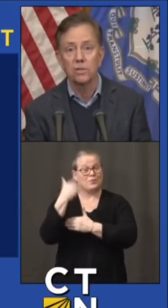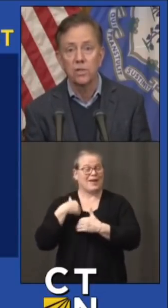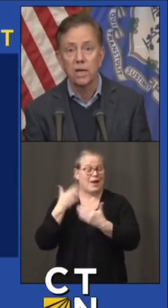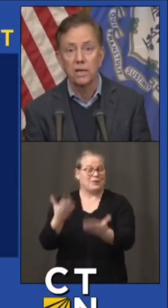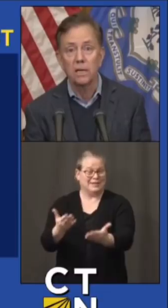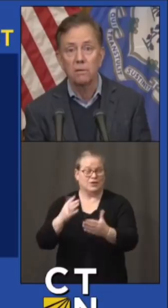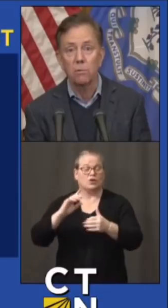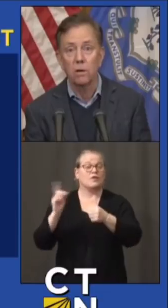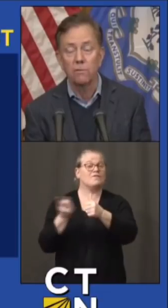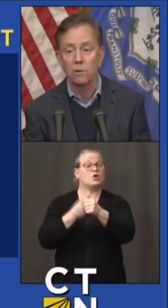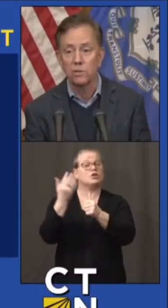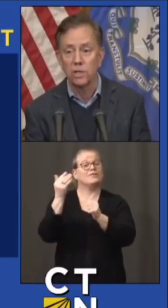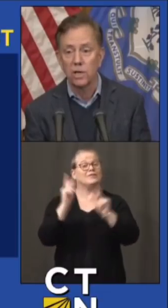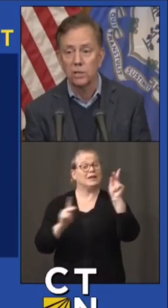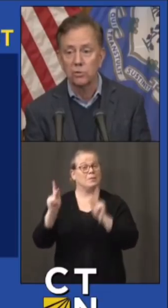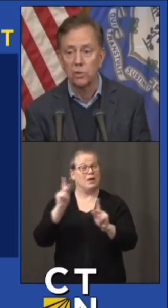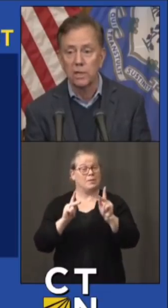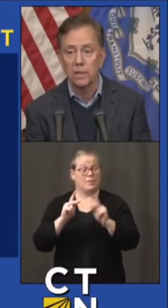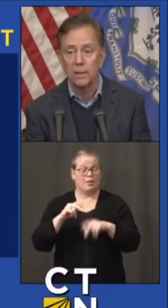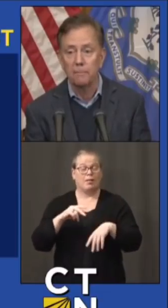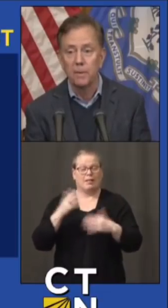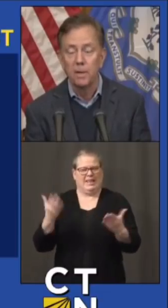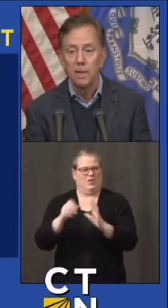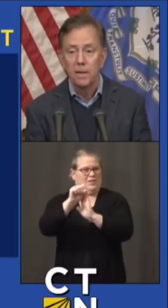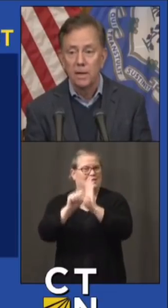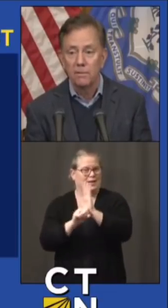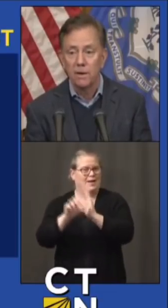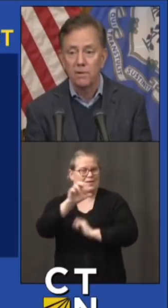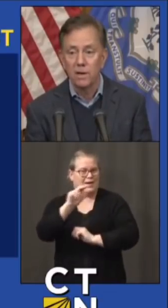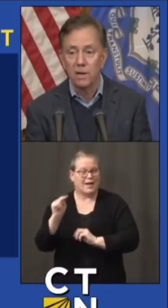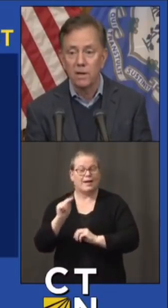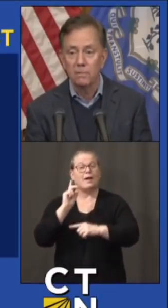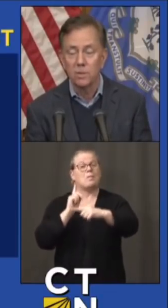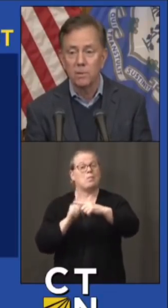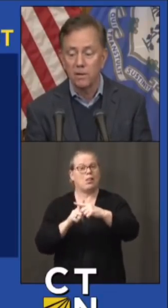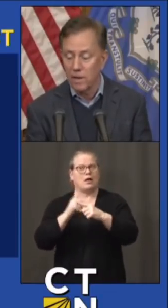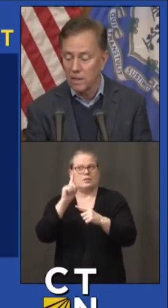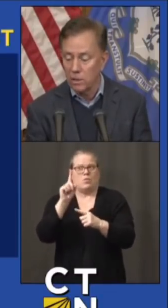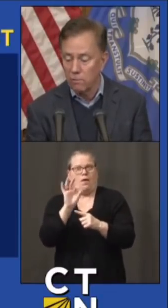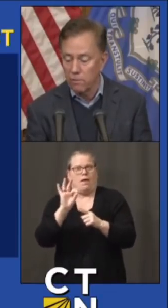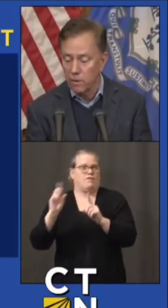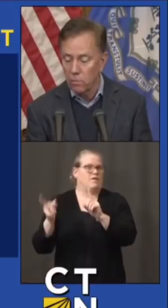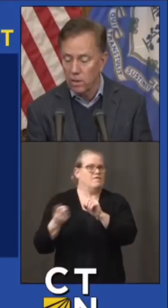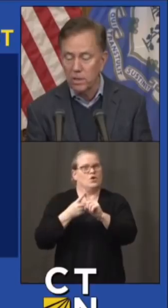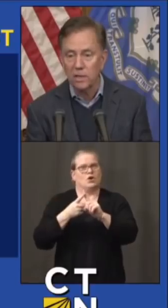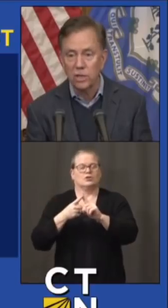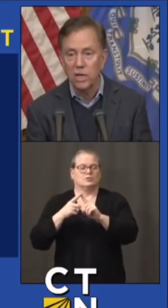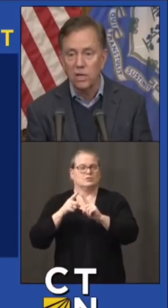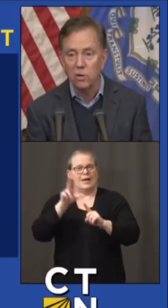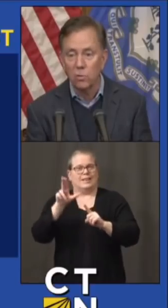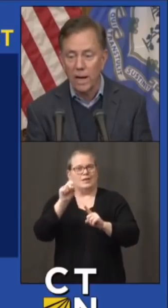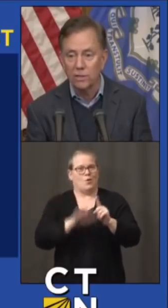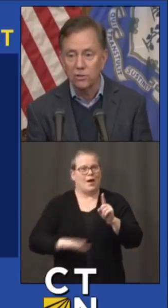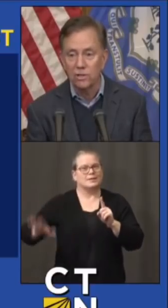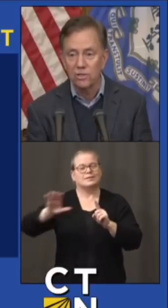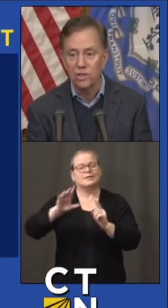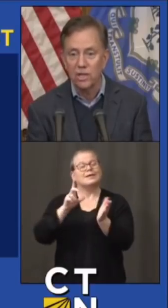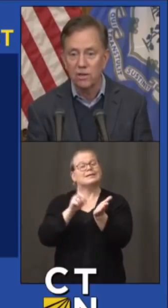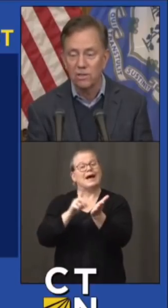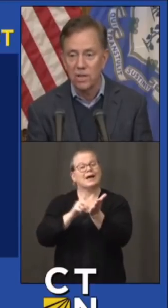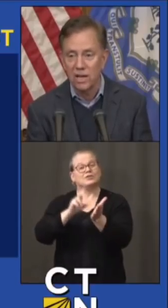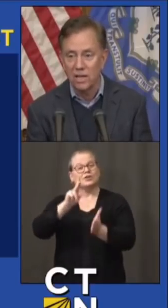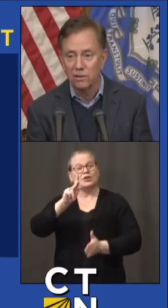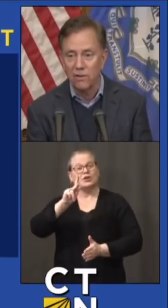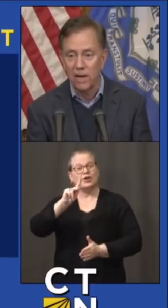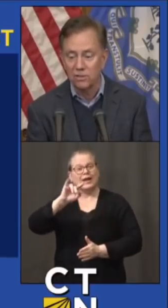here in the state, and one of the first in the country. I've got somebody I've gotten to know very well, Dr. Keith Grant. You can see